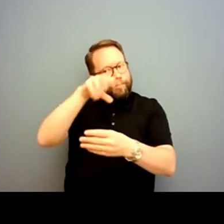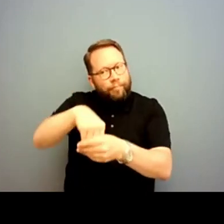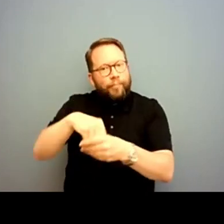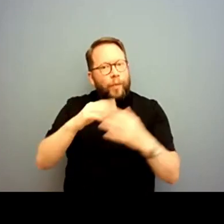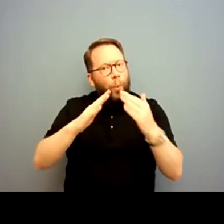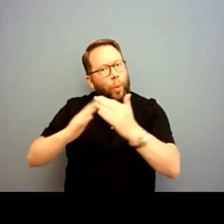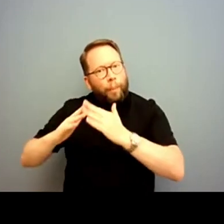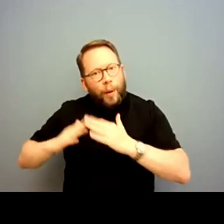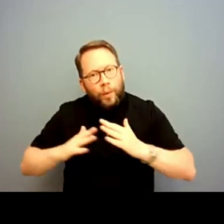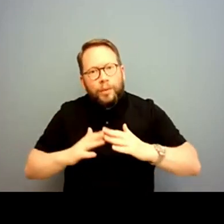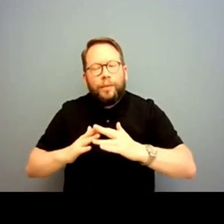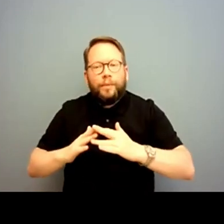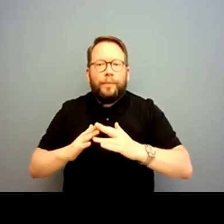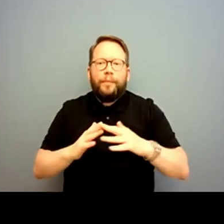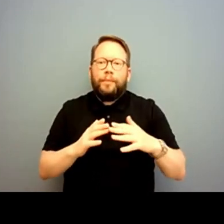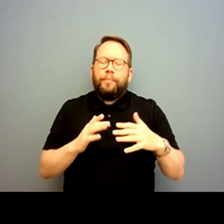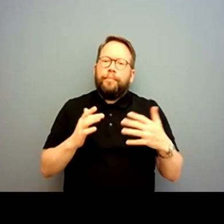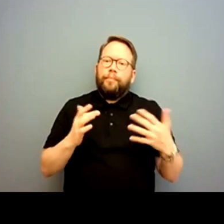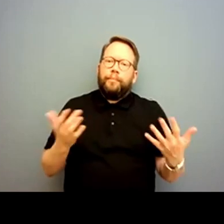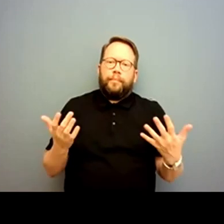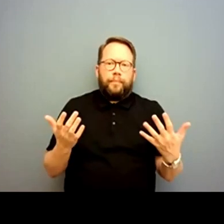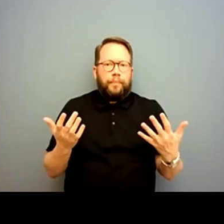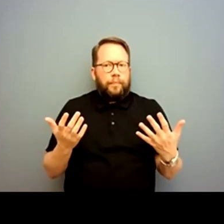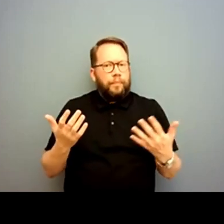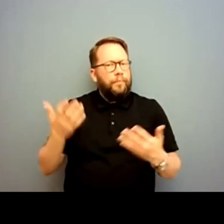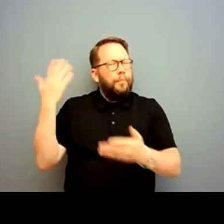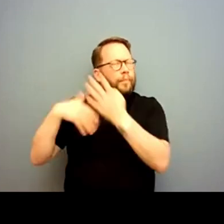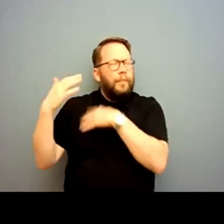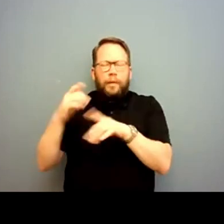hidden things like the quality of our social connectedness